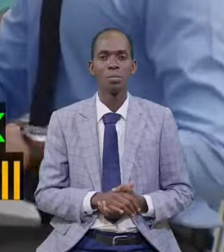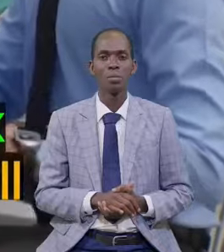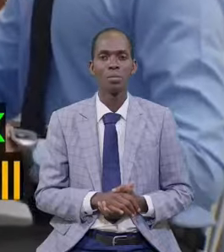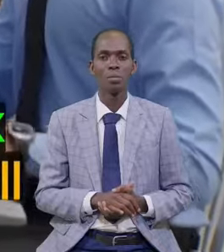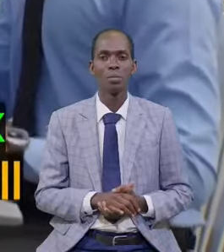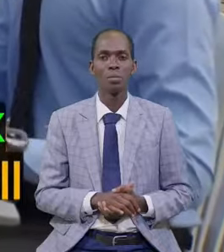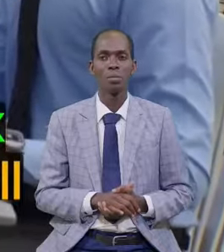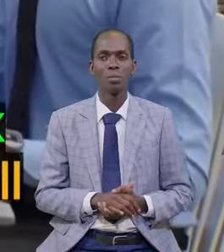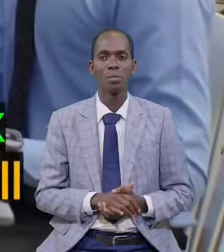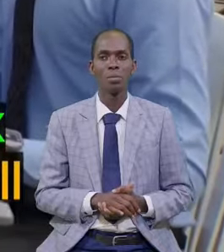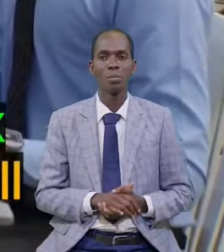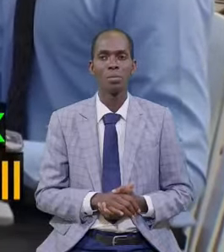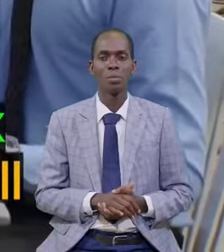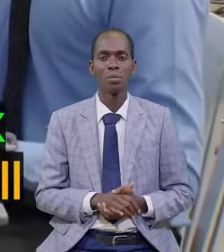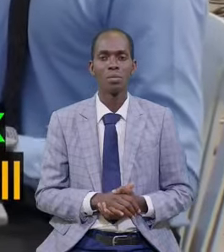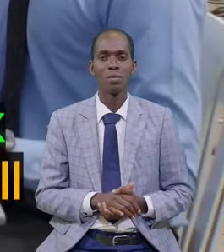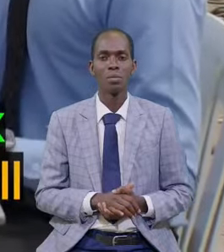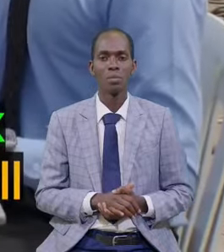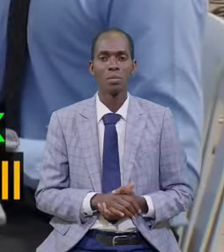me